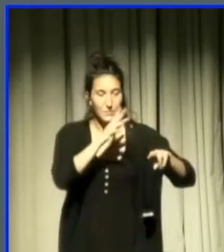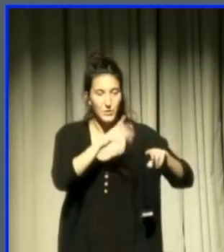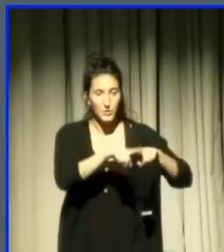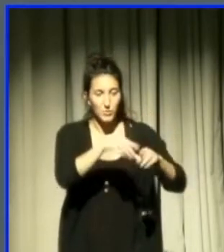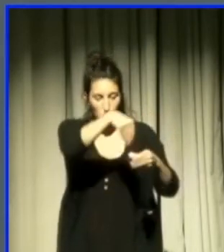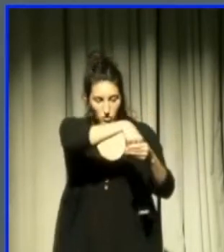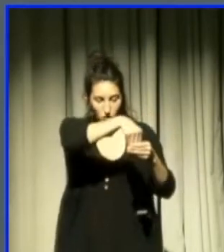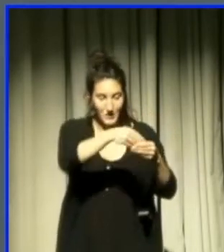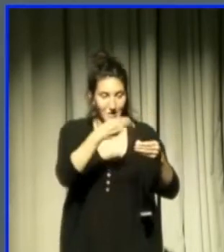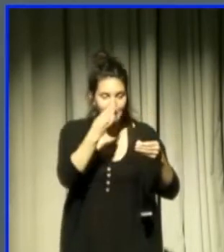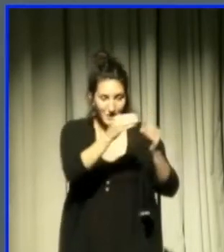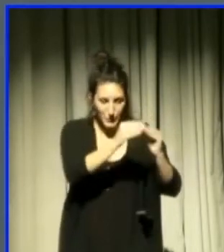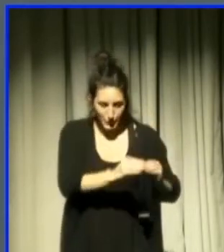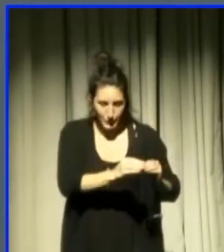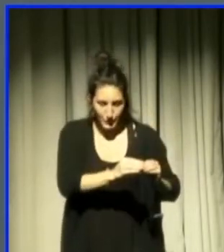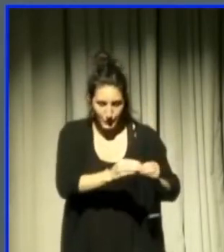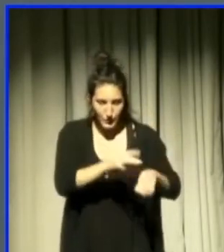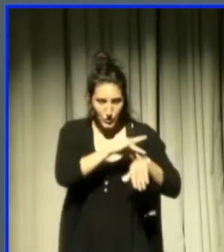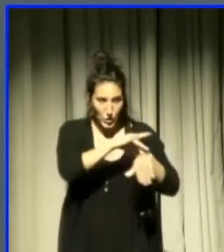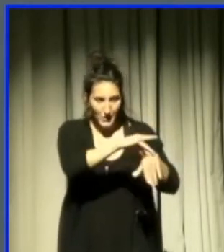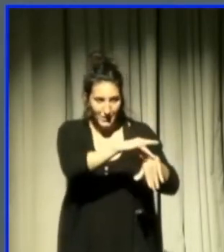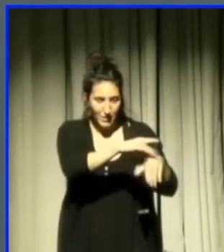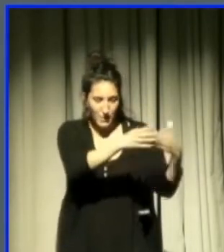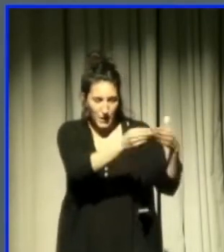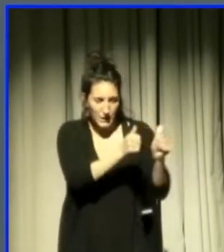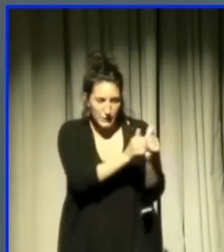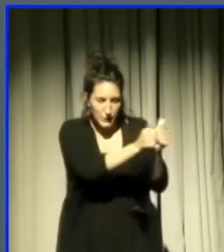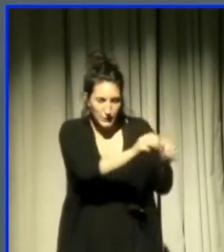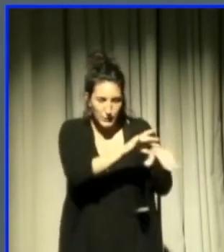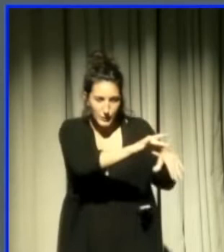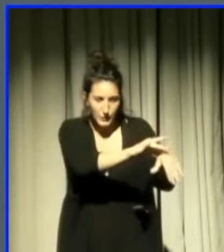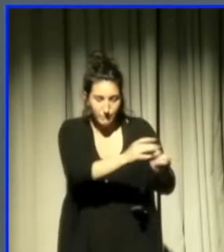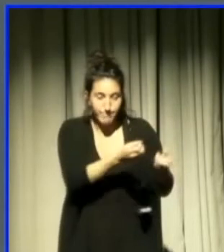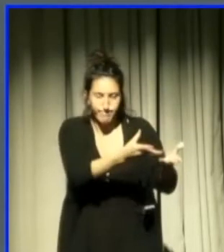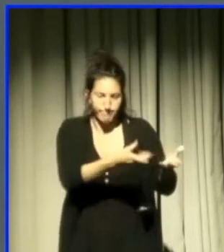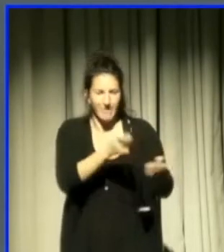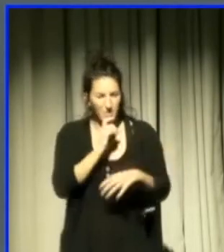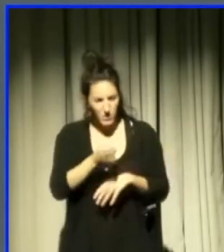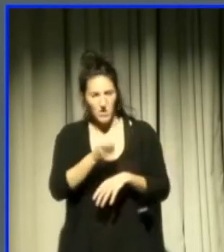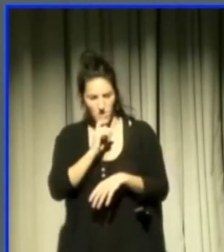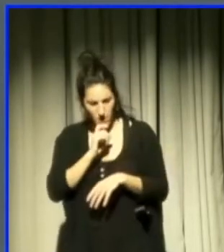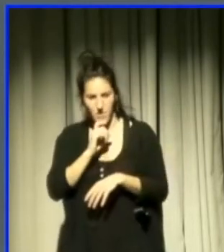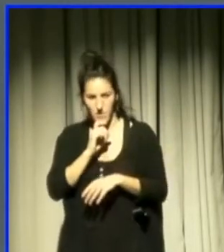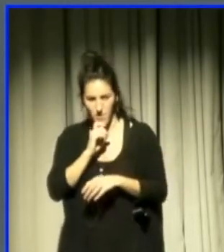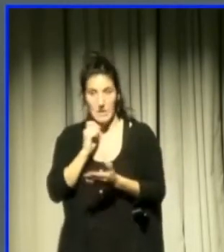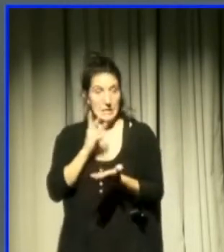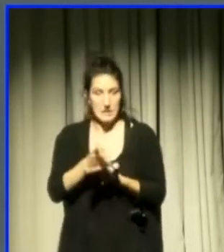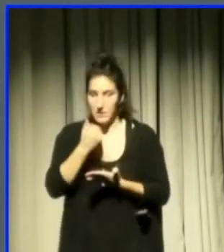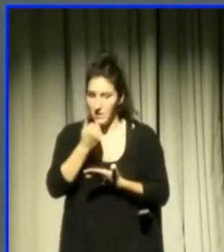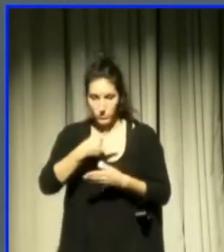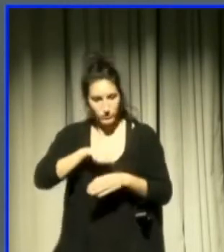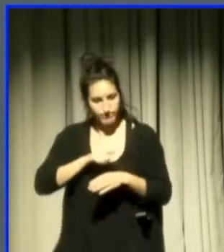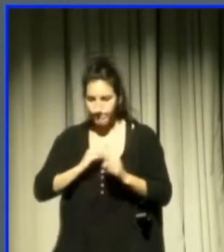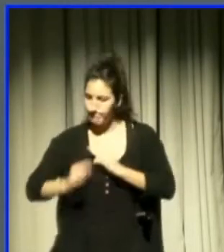your clients. So this is what this is a pure challenge that we need to address. And